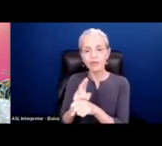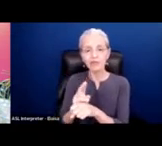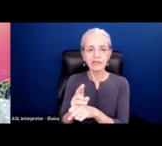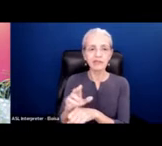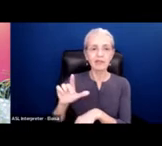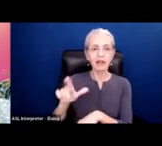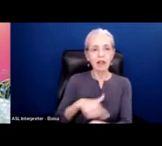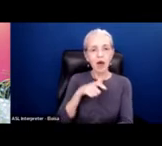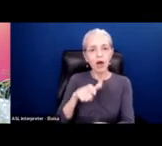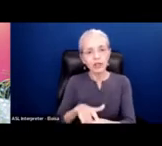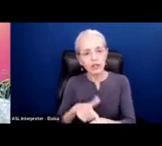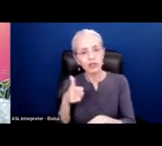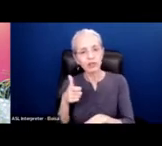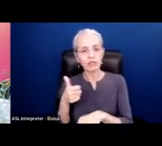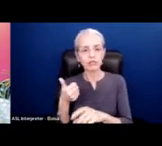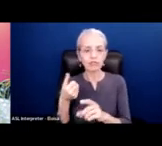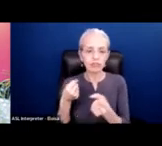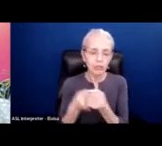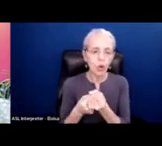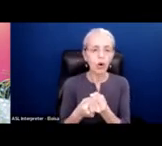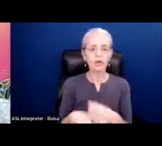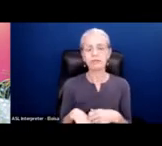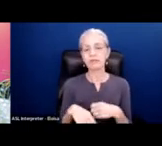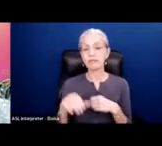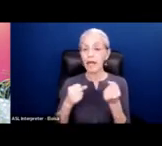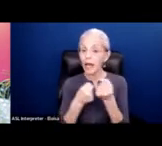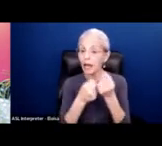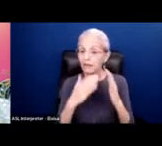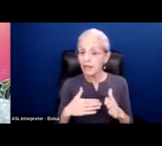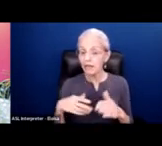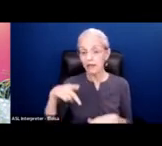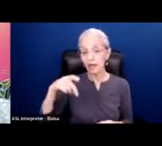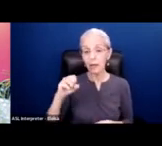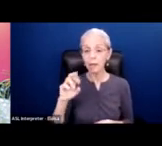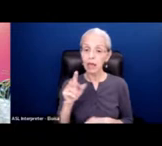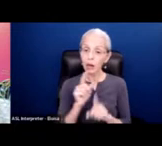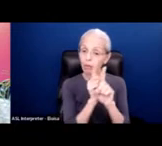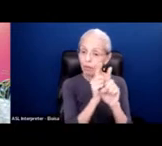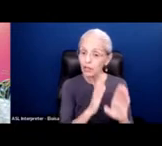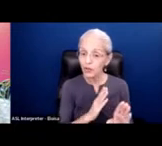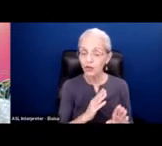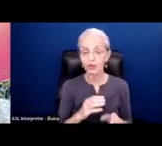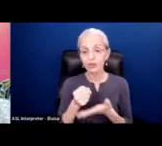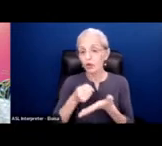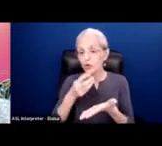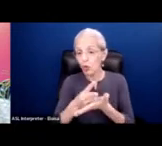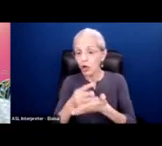supports, a self-advocate or an advocate, peer specialist or peer mentor, if you're a social worker,